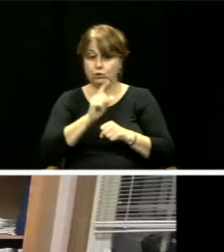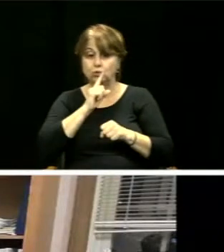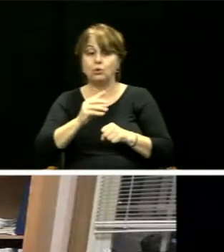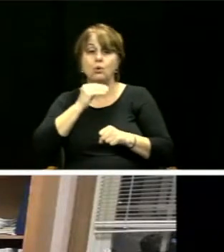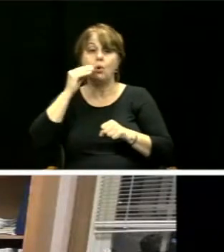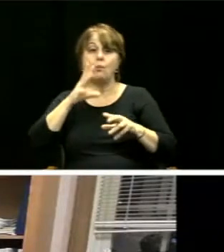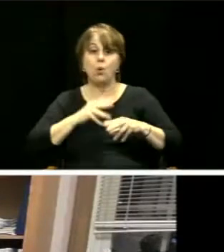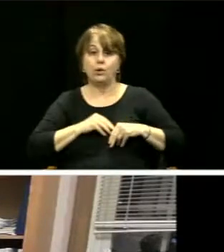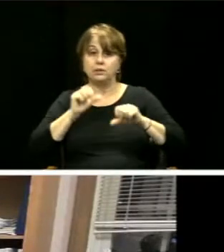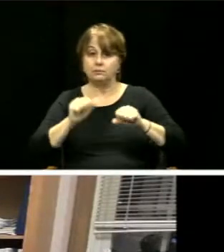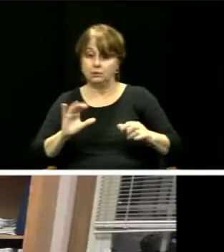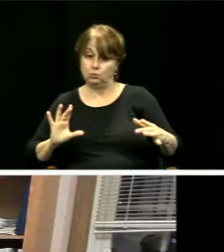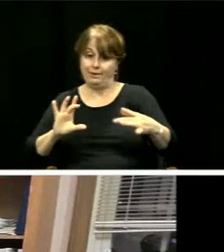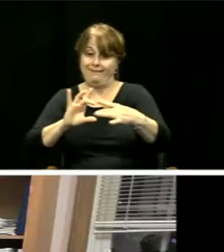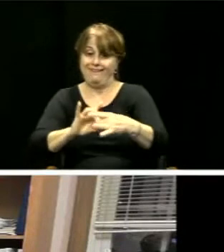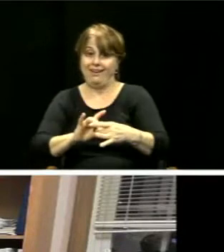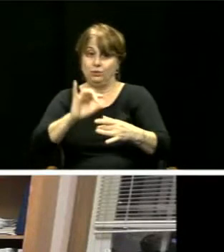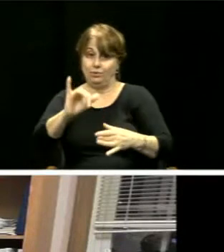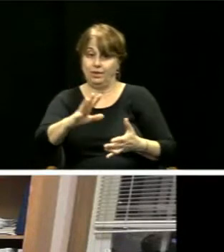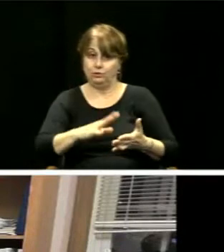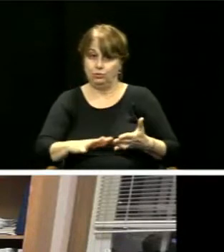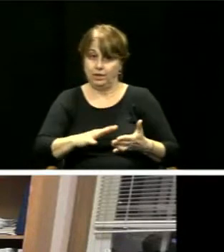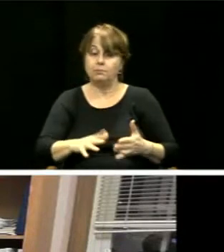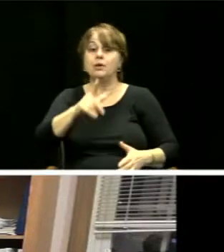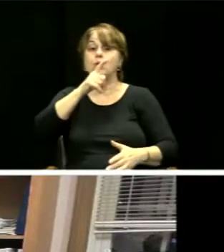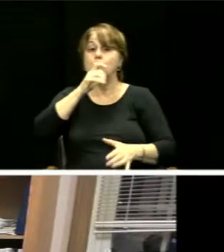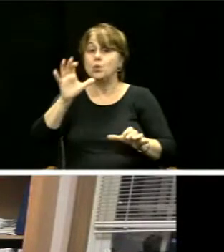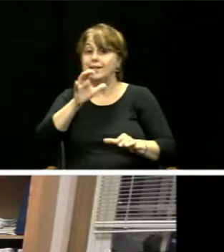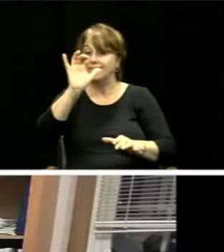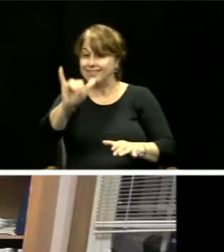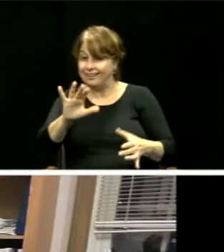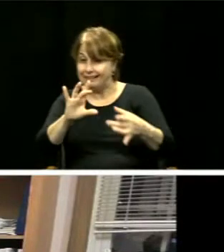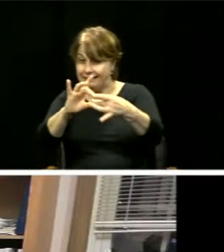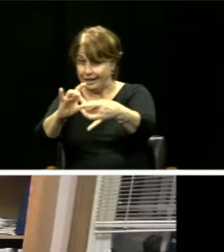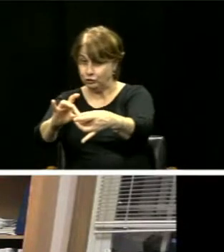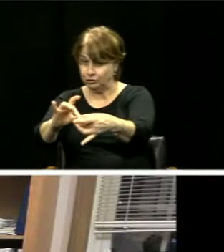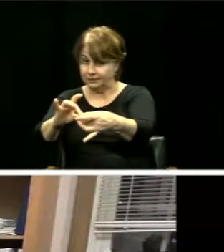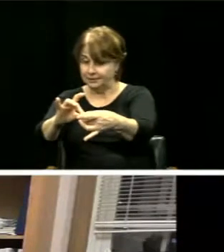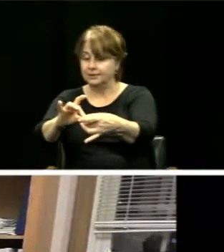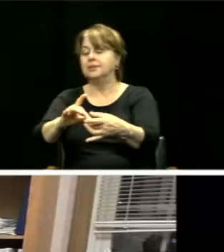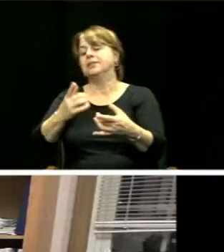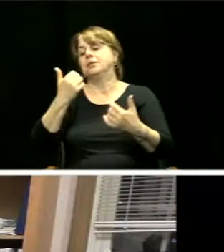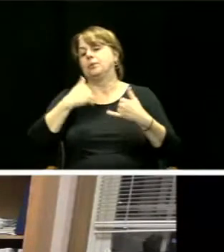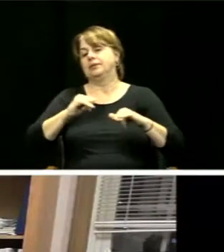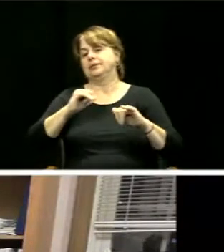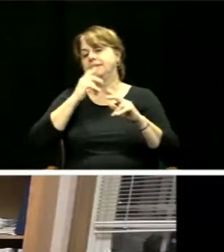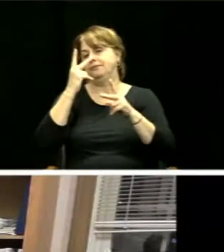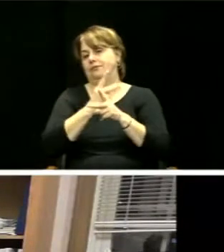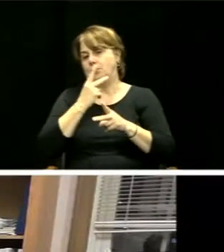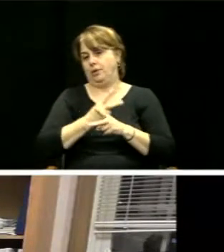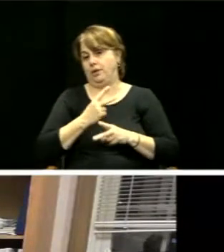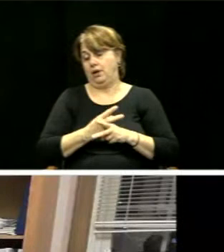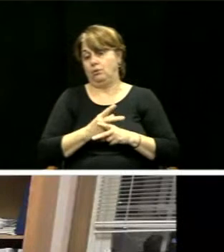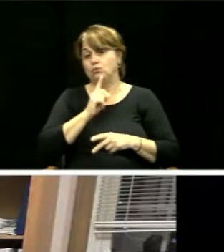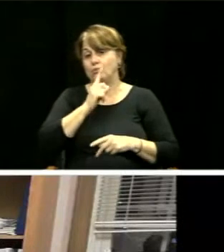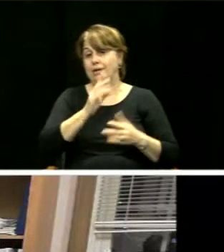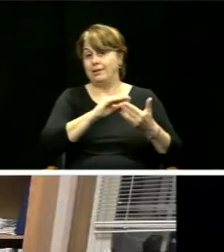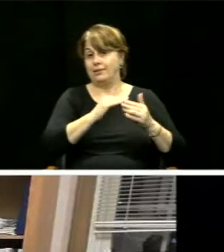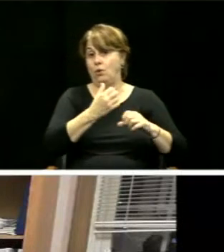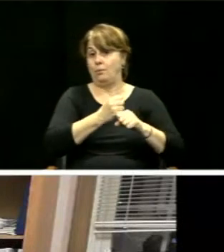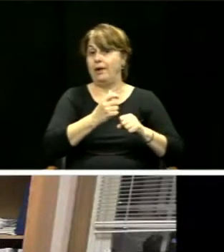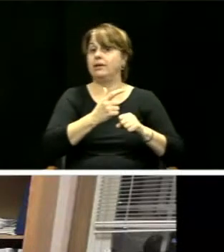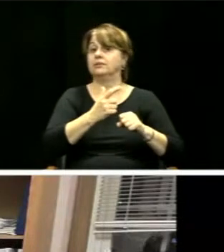connect to it. Who actually does that connection is still being figured out, but we are making the pipes big enough to accommodate that